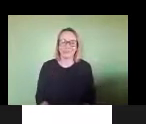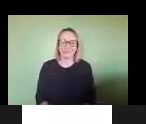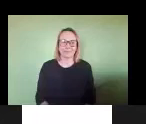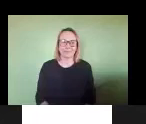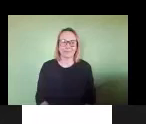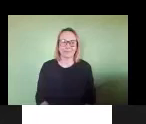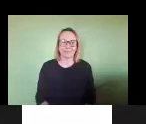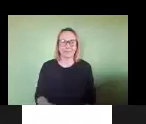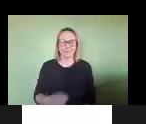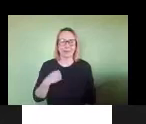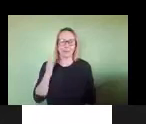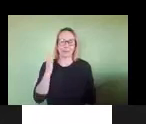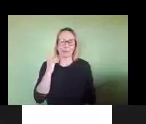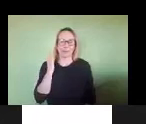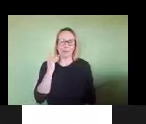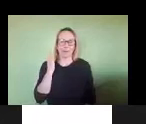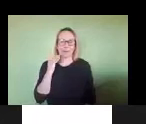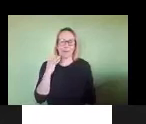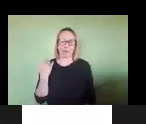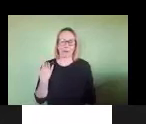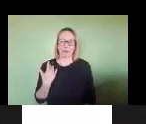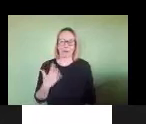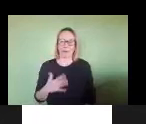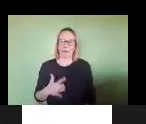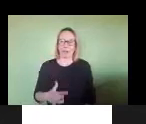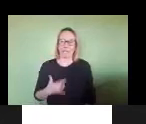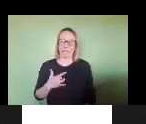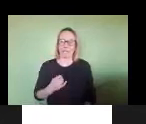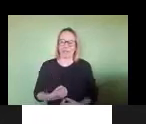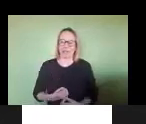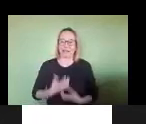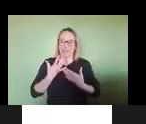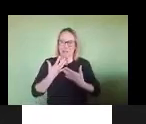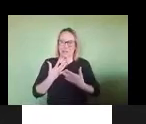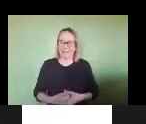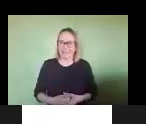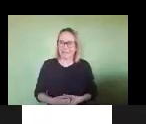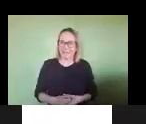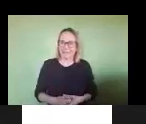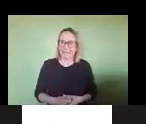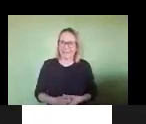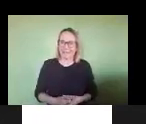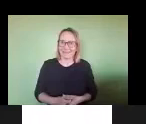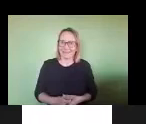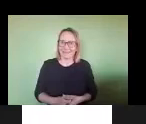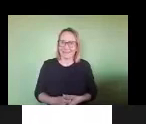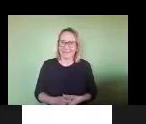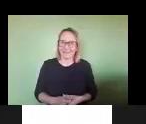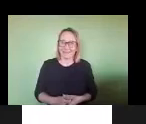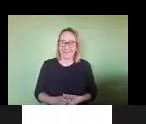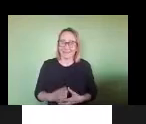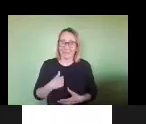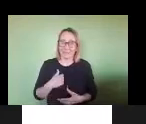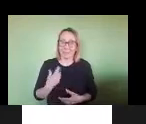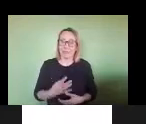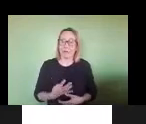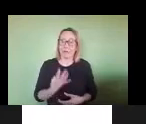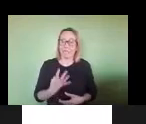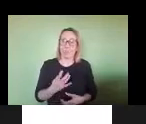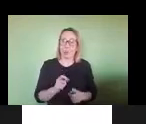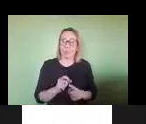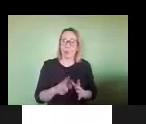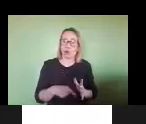I'm just listening to it, and I feel totally inspired, as I have done. I actually facilitated 4 projects over